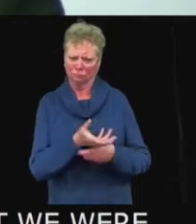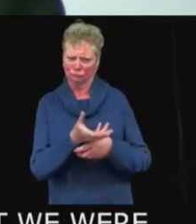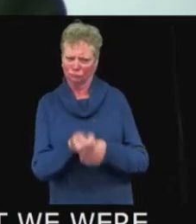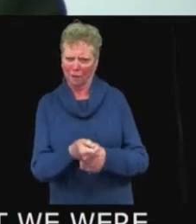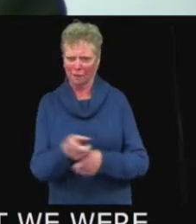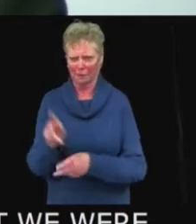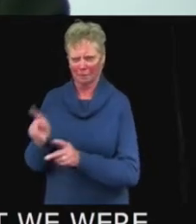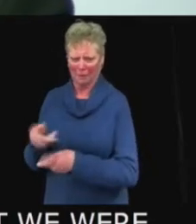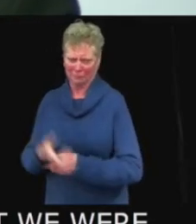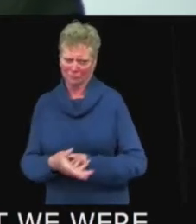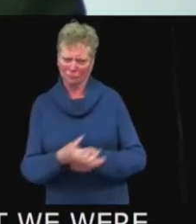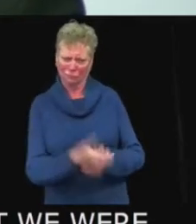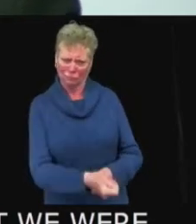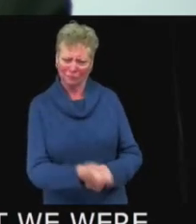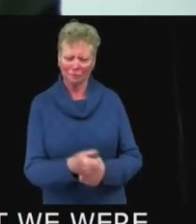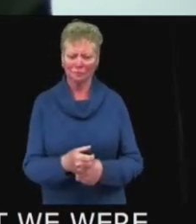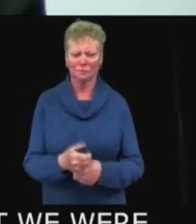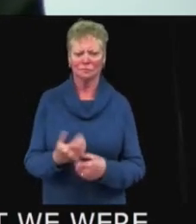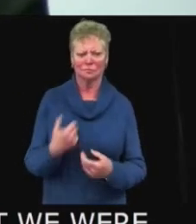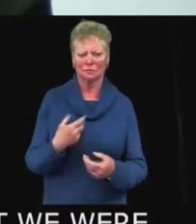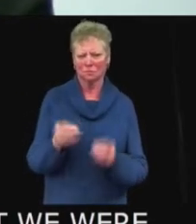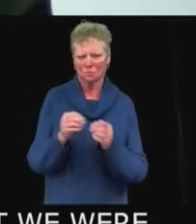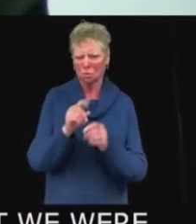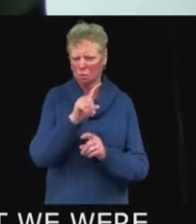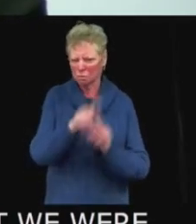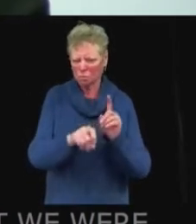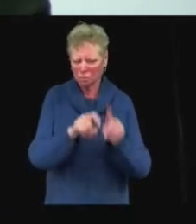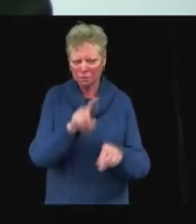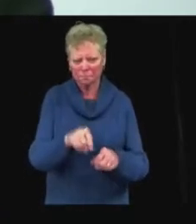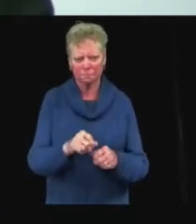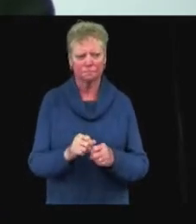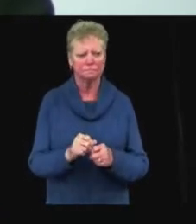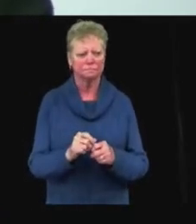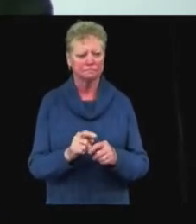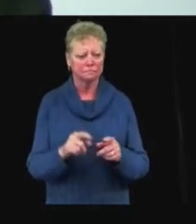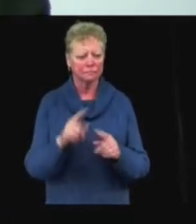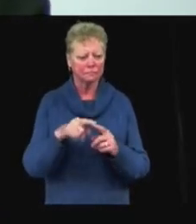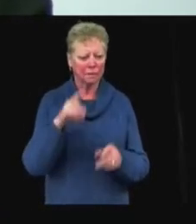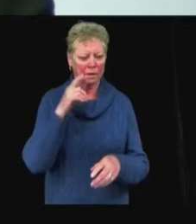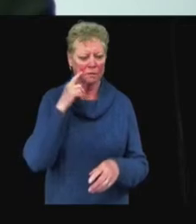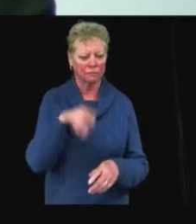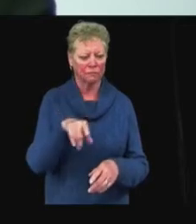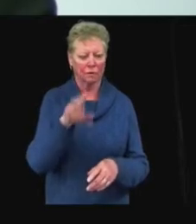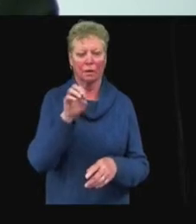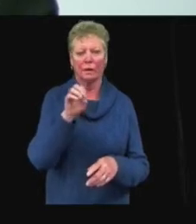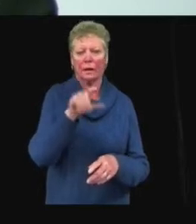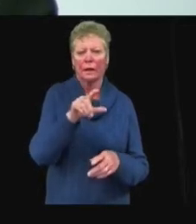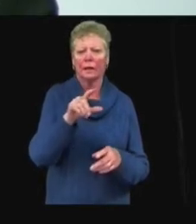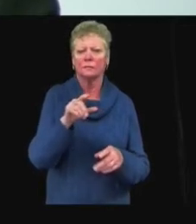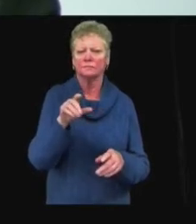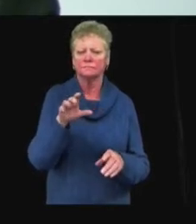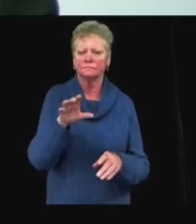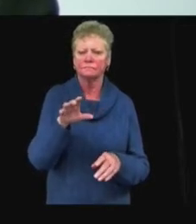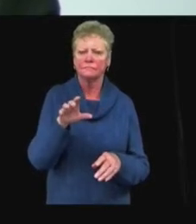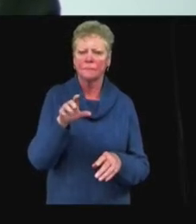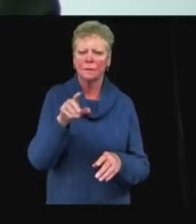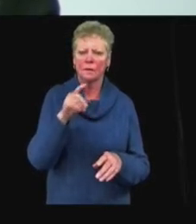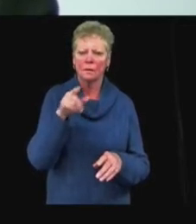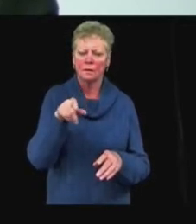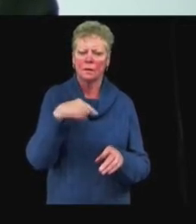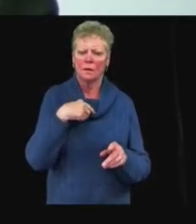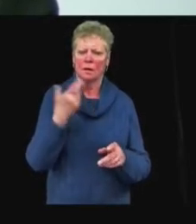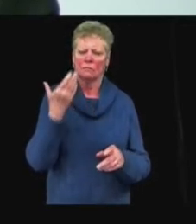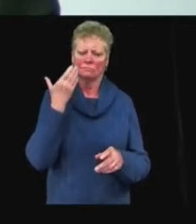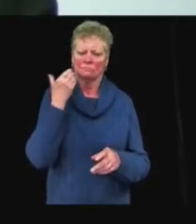then I'll move on. Elle, if I can come back to you and the Halifax report. The subcommittee surveyed